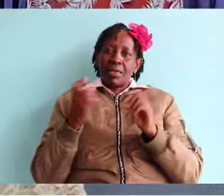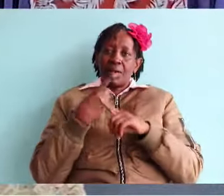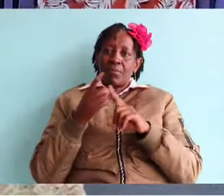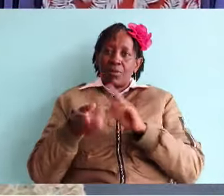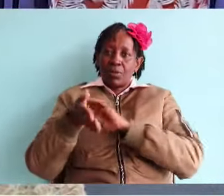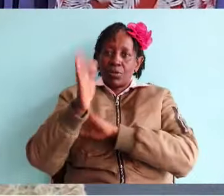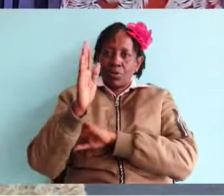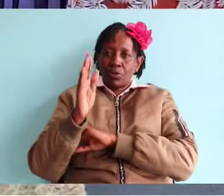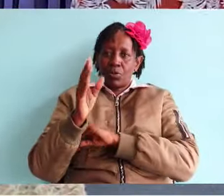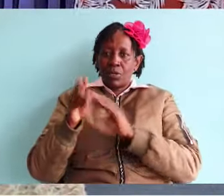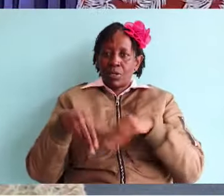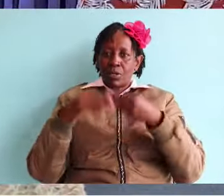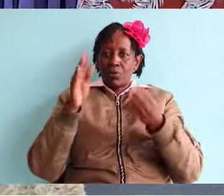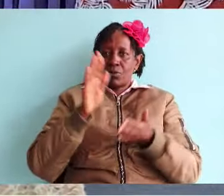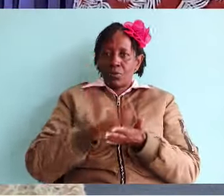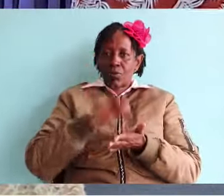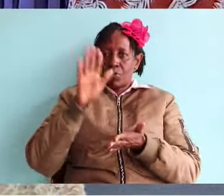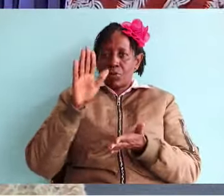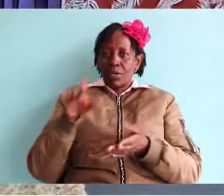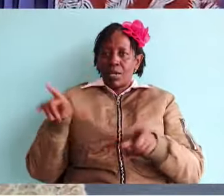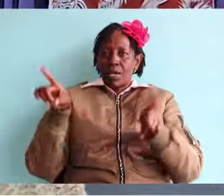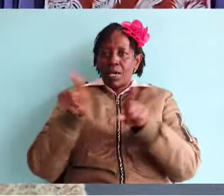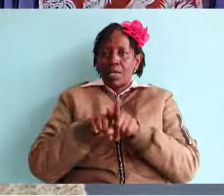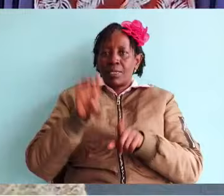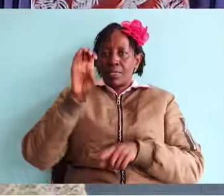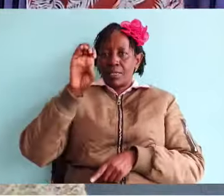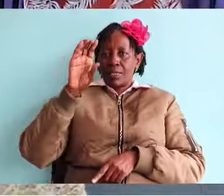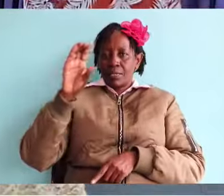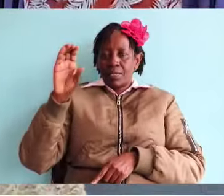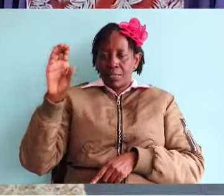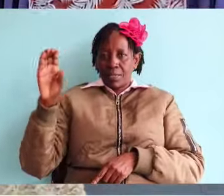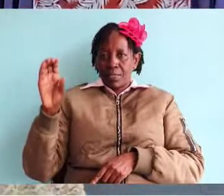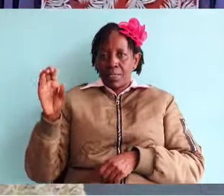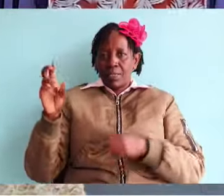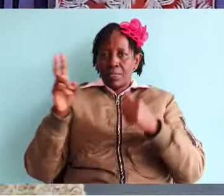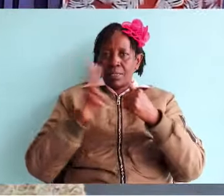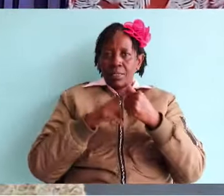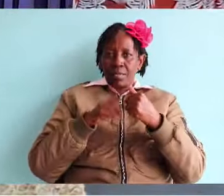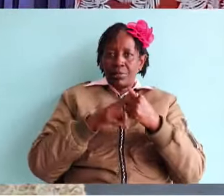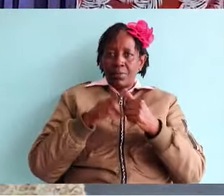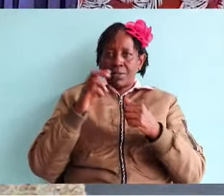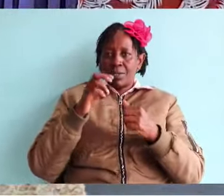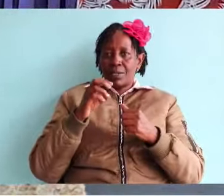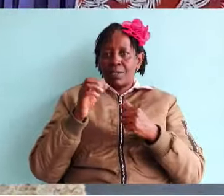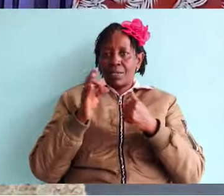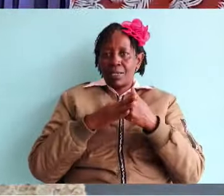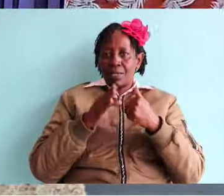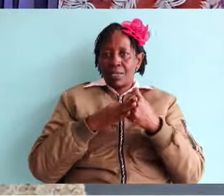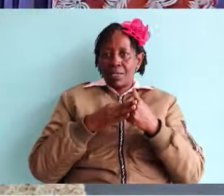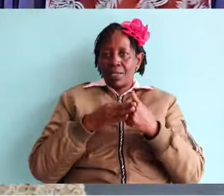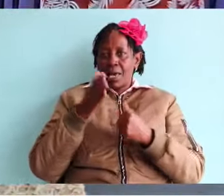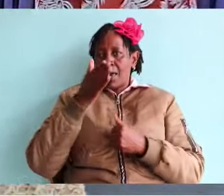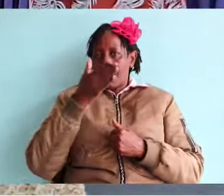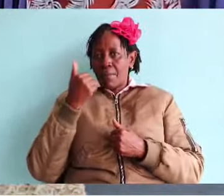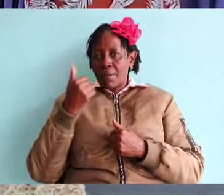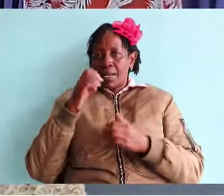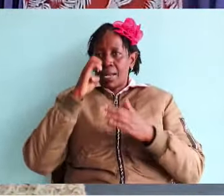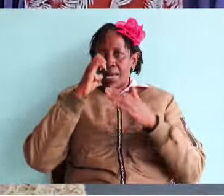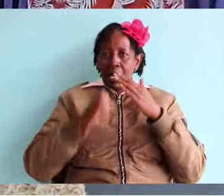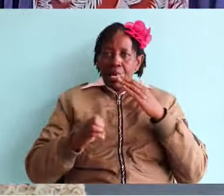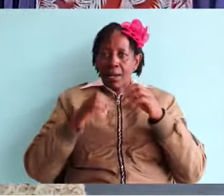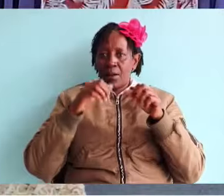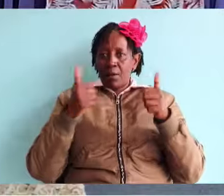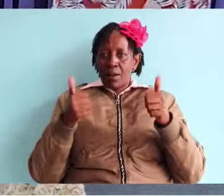glory. As Ecclesiastes 7:8 has reminded us, the end of a matter is better than its beginning, and patience is better than